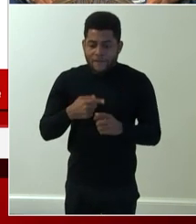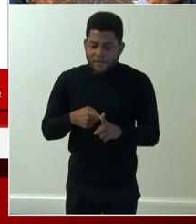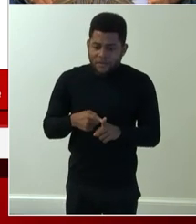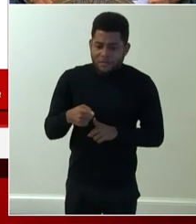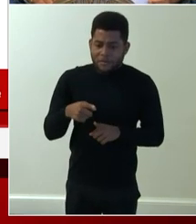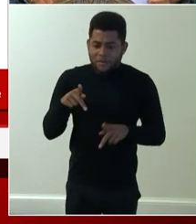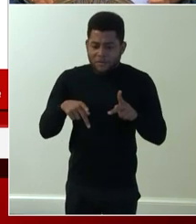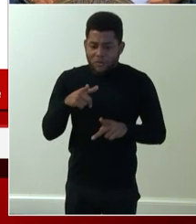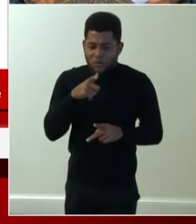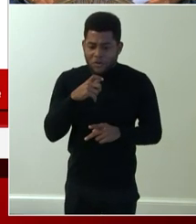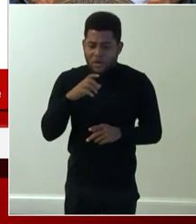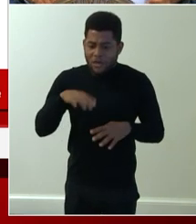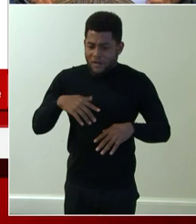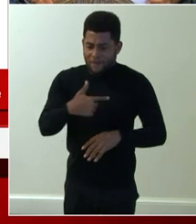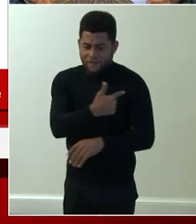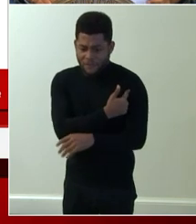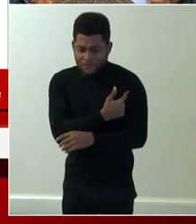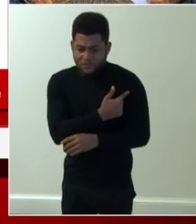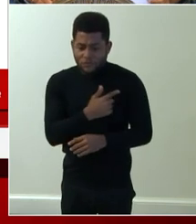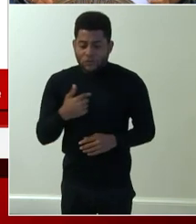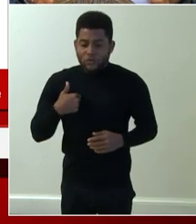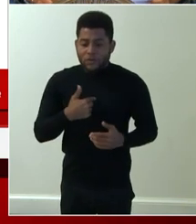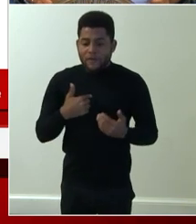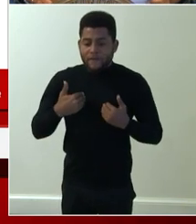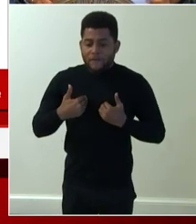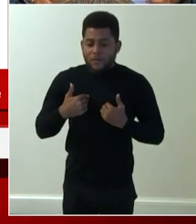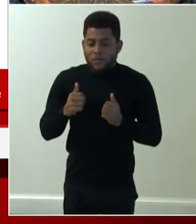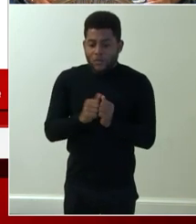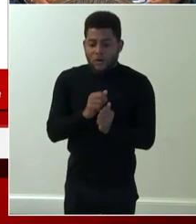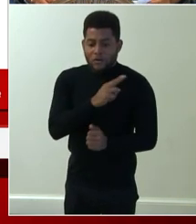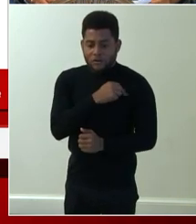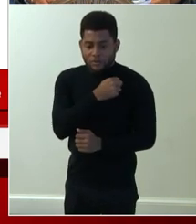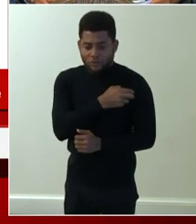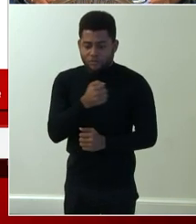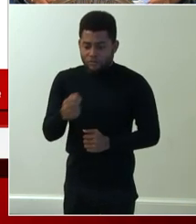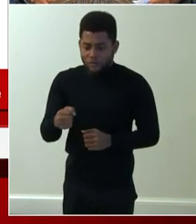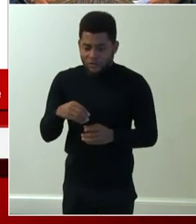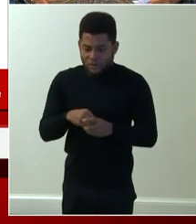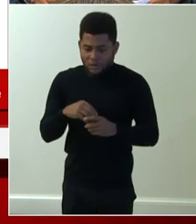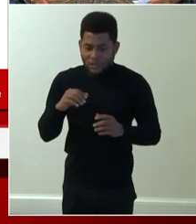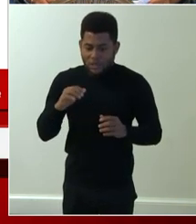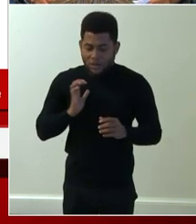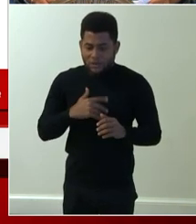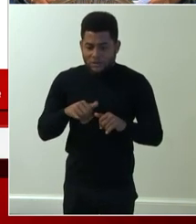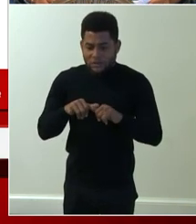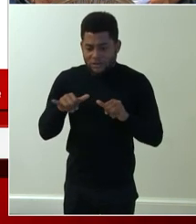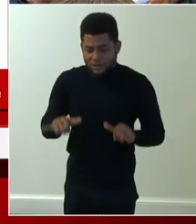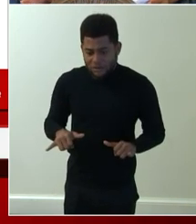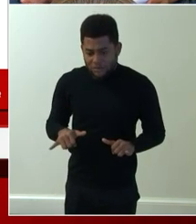are unvaccinated are having with hospitalizations in our system.